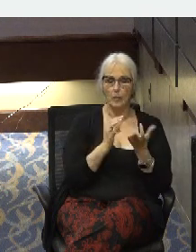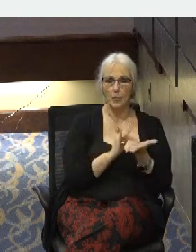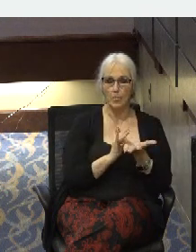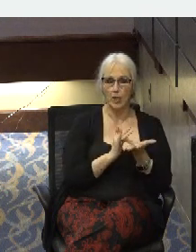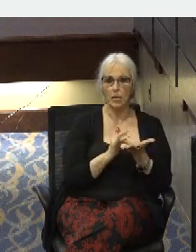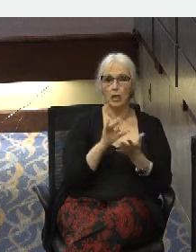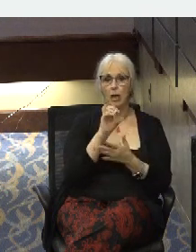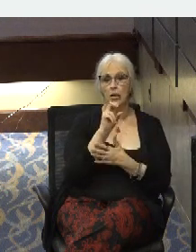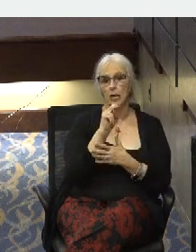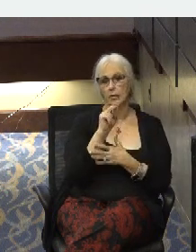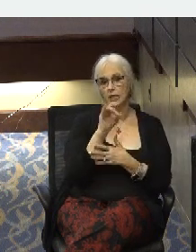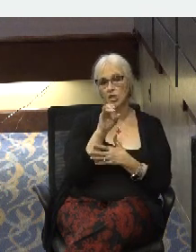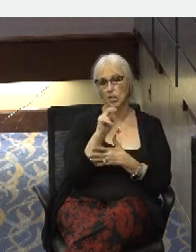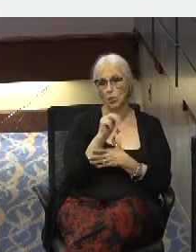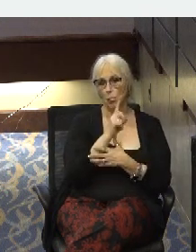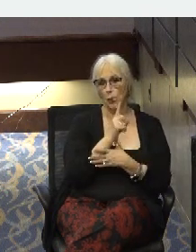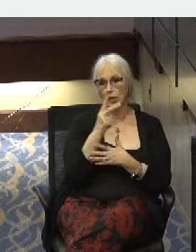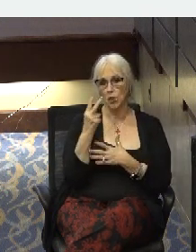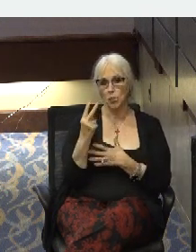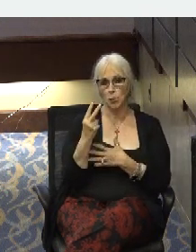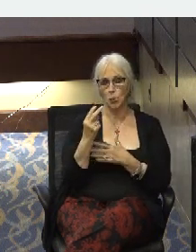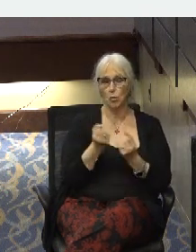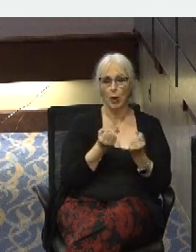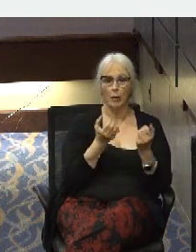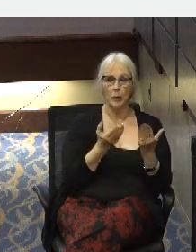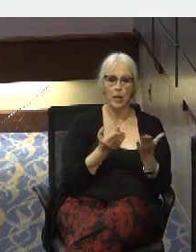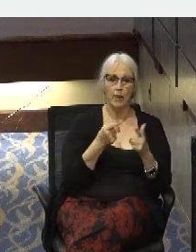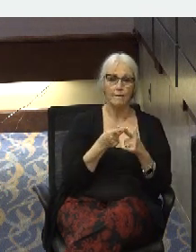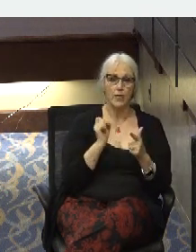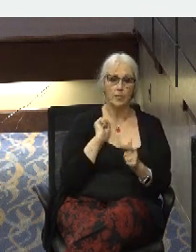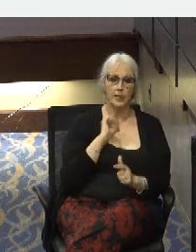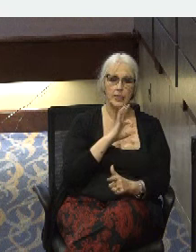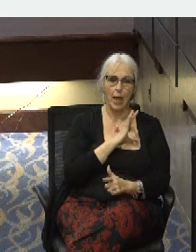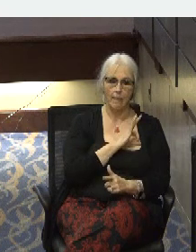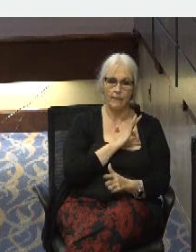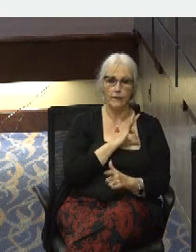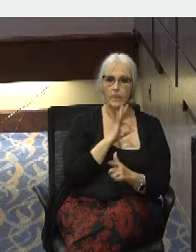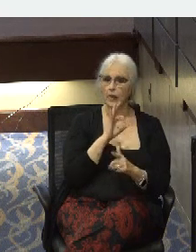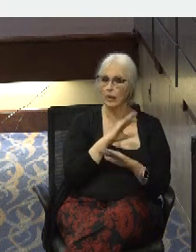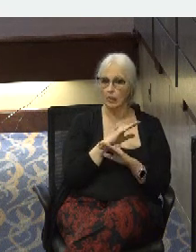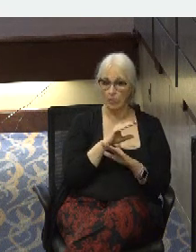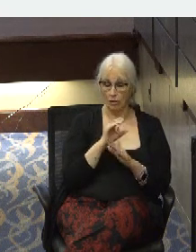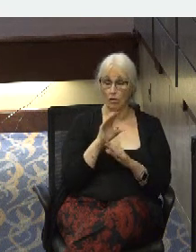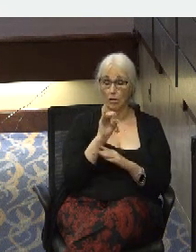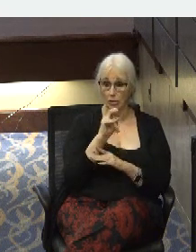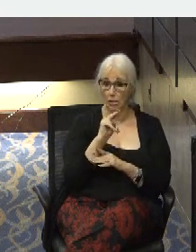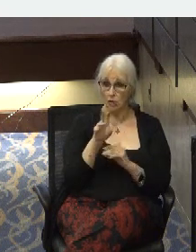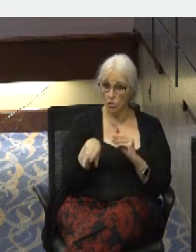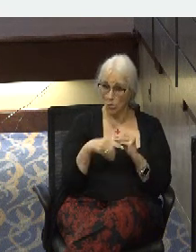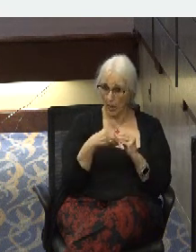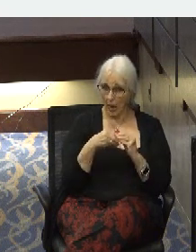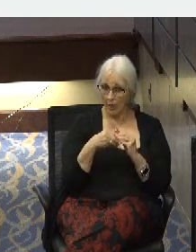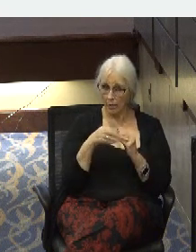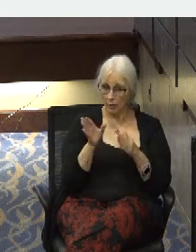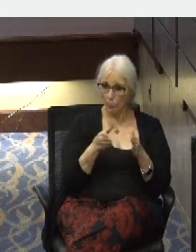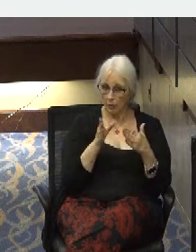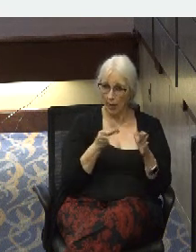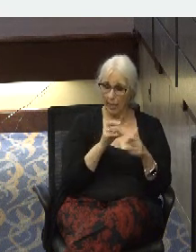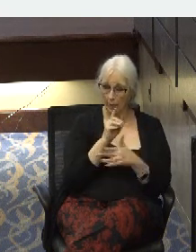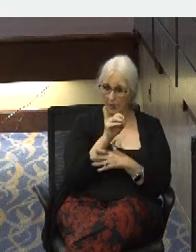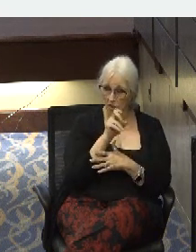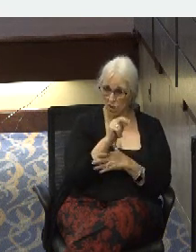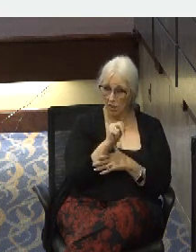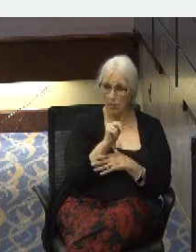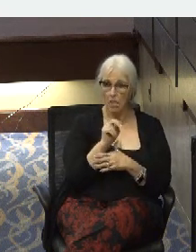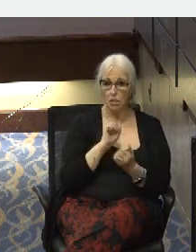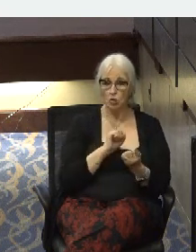Conditions 1 and 2 were recommended by staff, and there was a condition 3 added by Plan Commission to